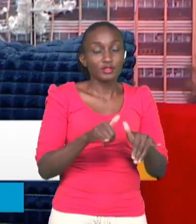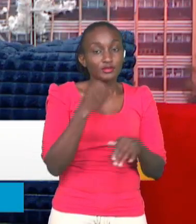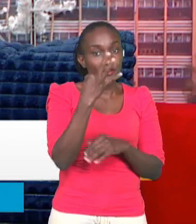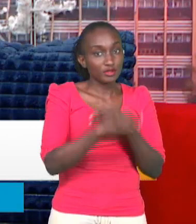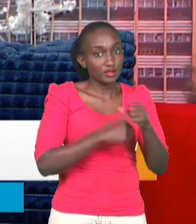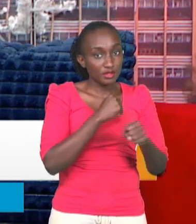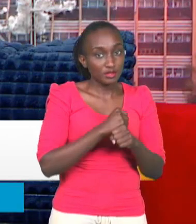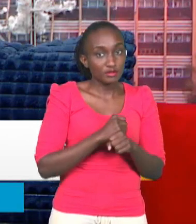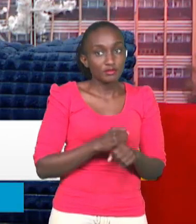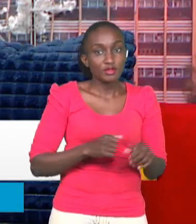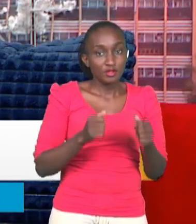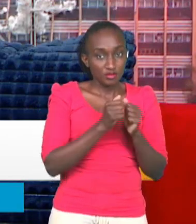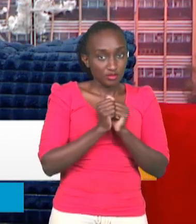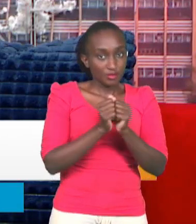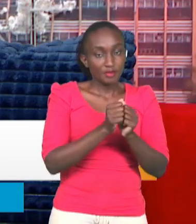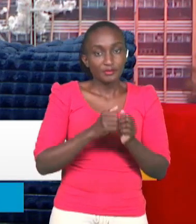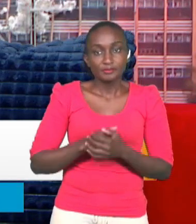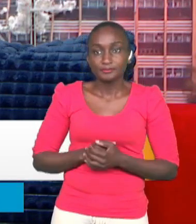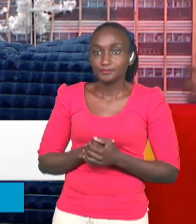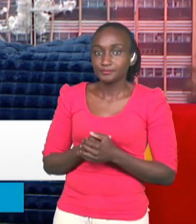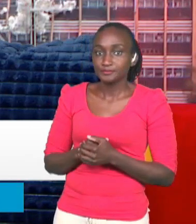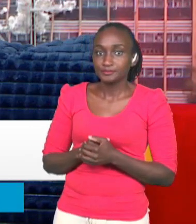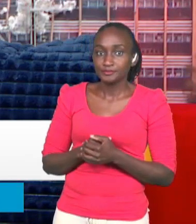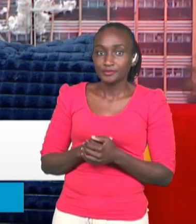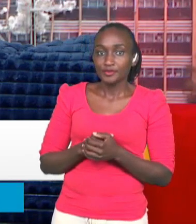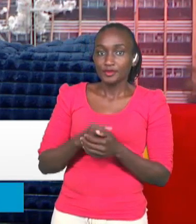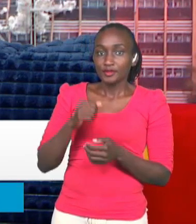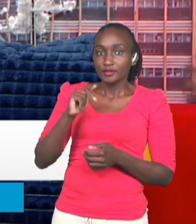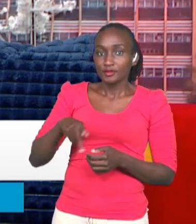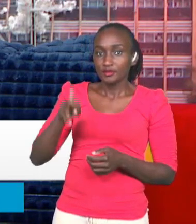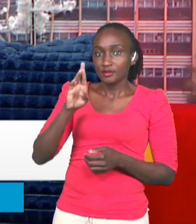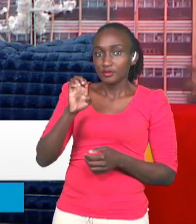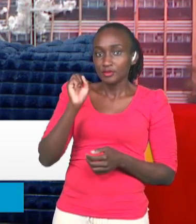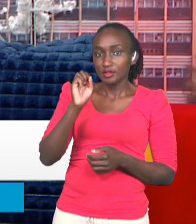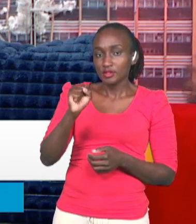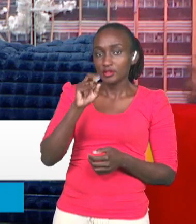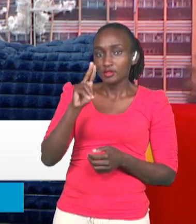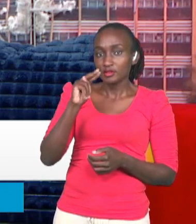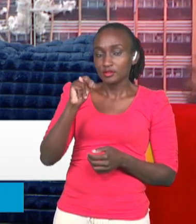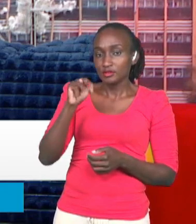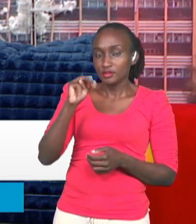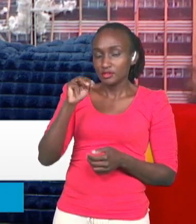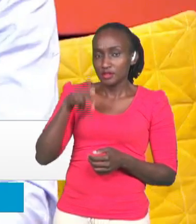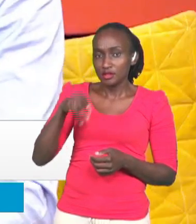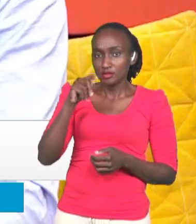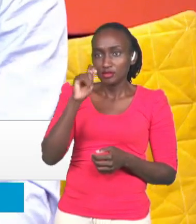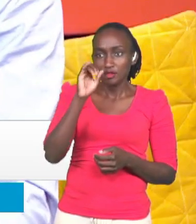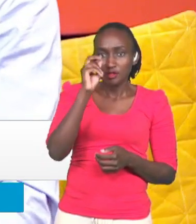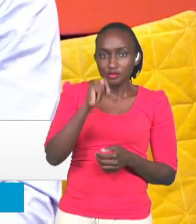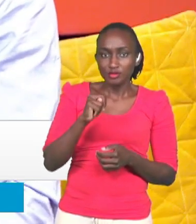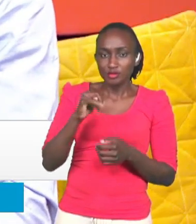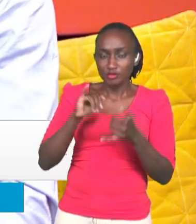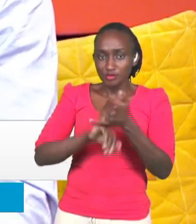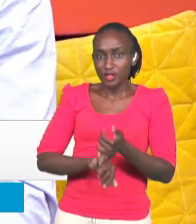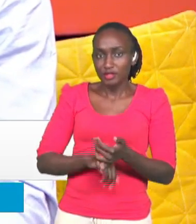period. Okay. Yes. All right. Yeah. Now, presumption of marriage is being created. Right now, we have so many Kamwe stay cases yeah. in